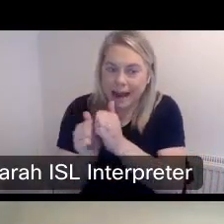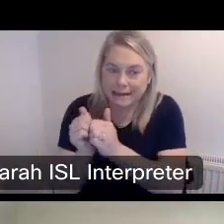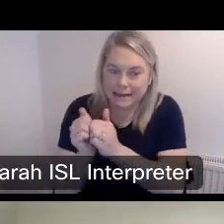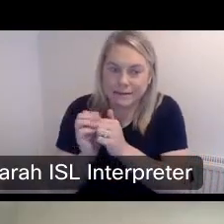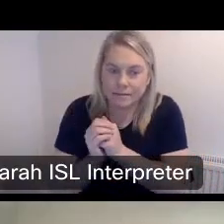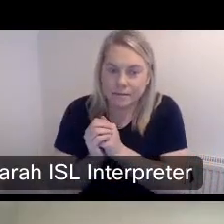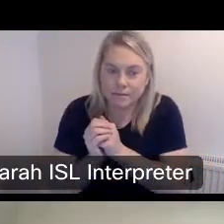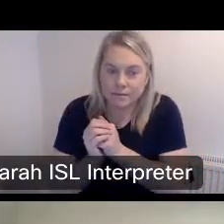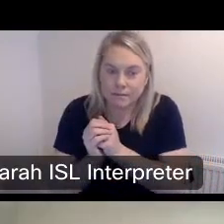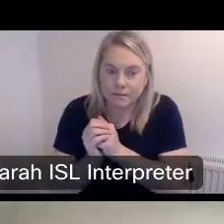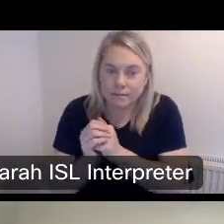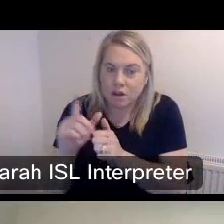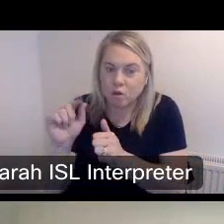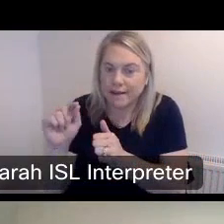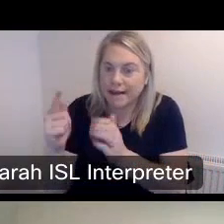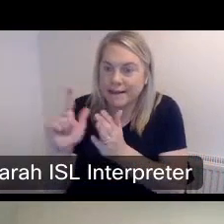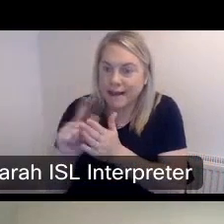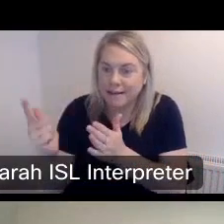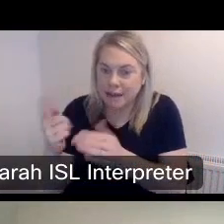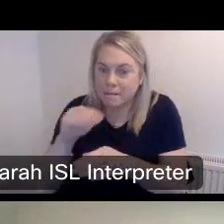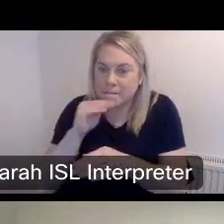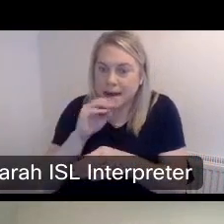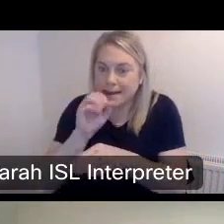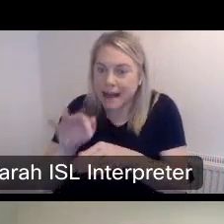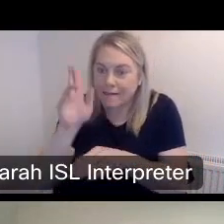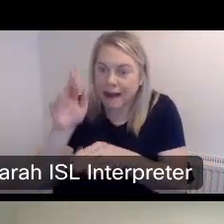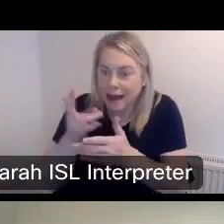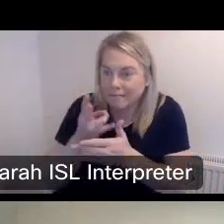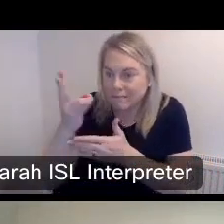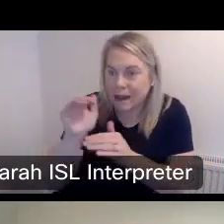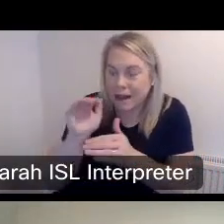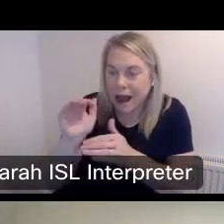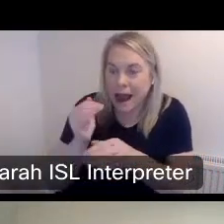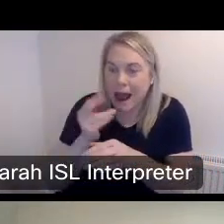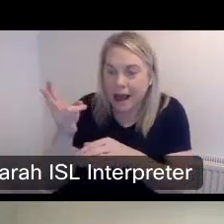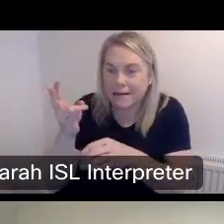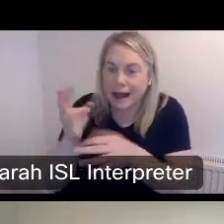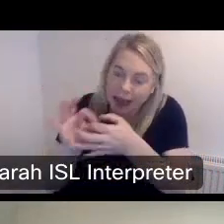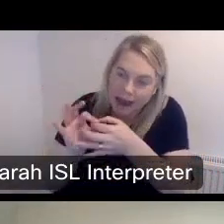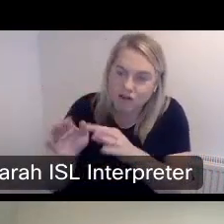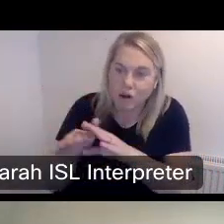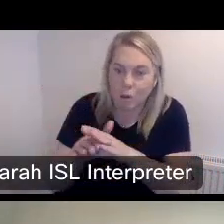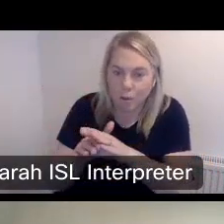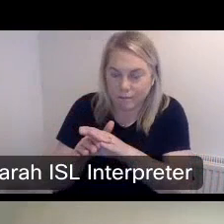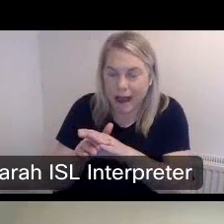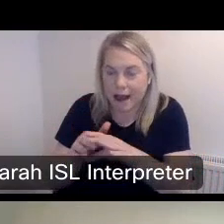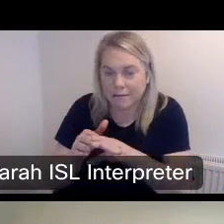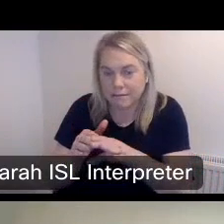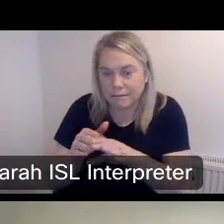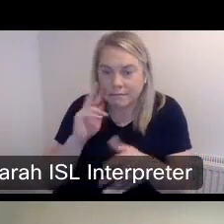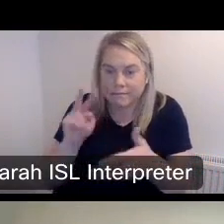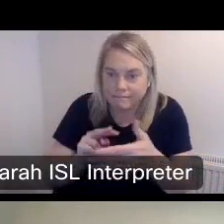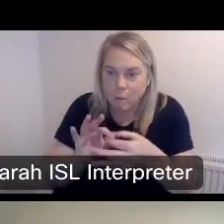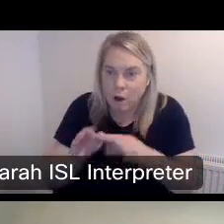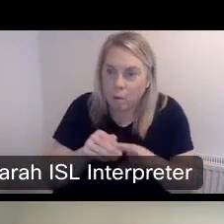is where staff can seek voluntary can engage with this legislation and seek